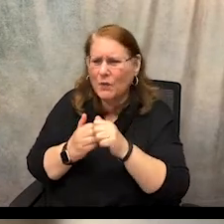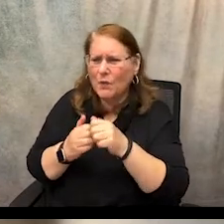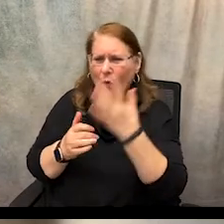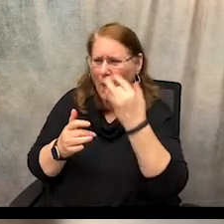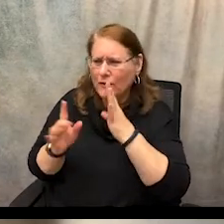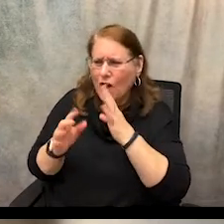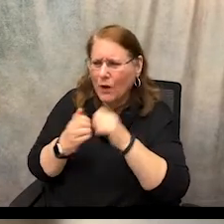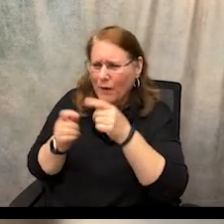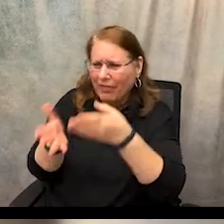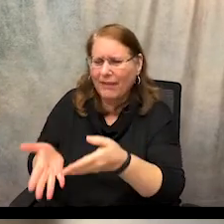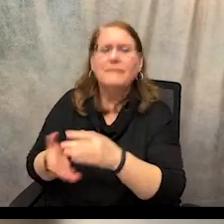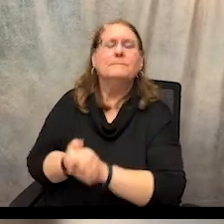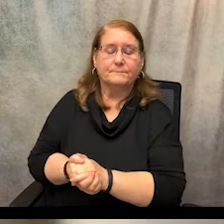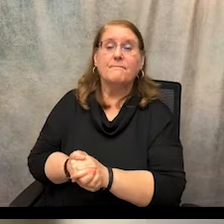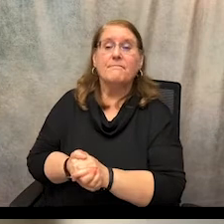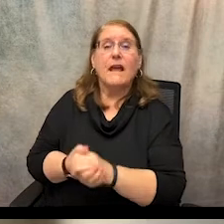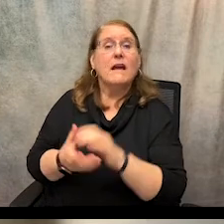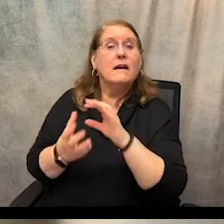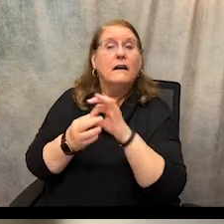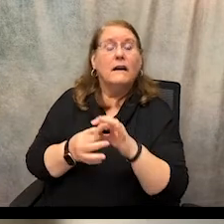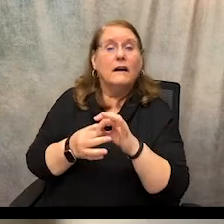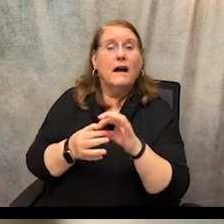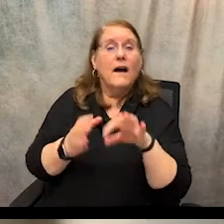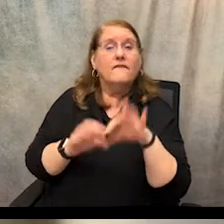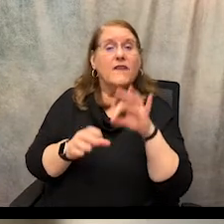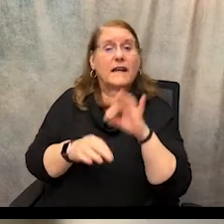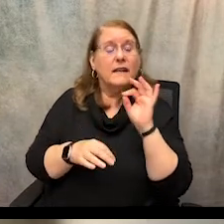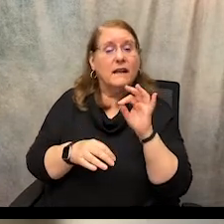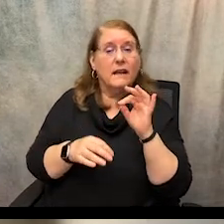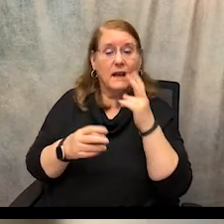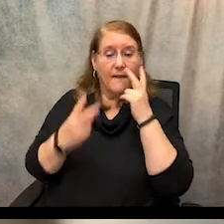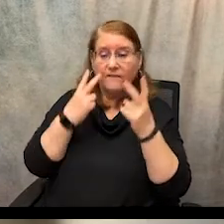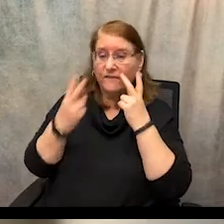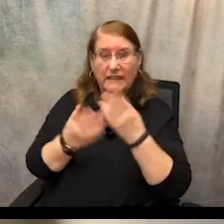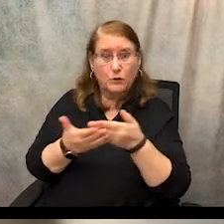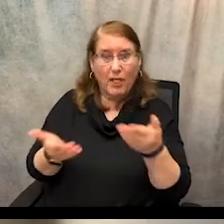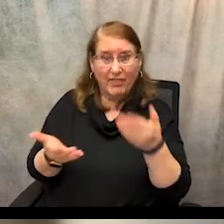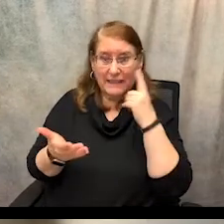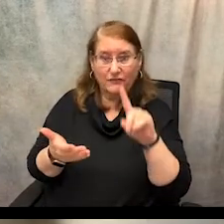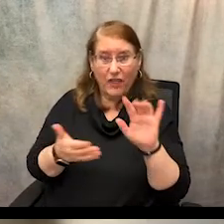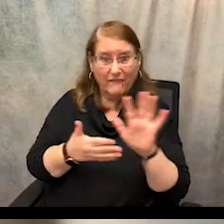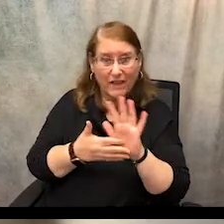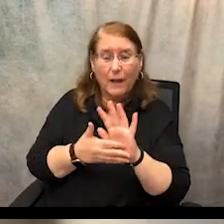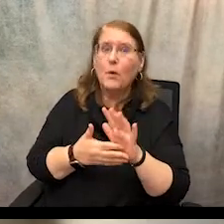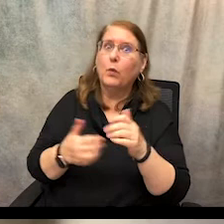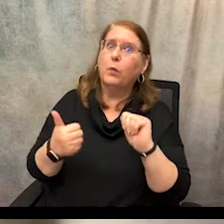talking to them. And in terms of finding visuals, it was quite a